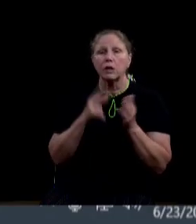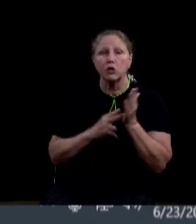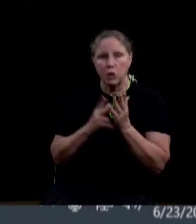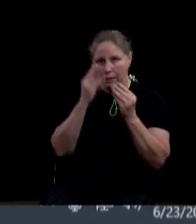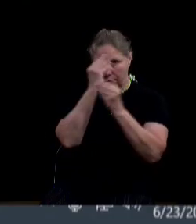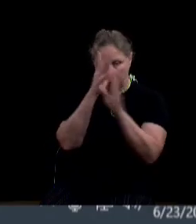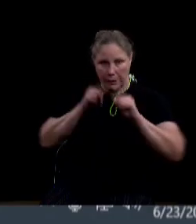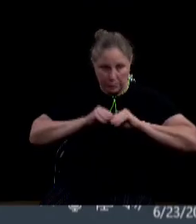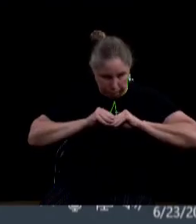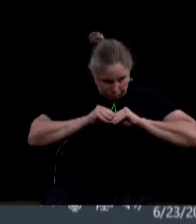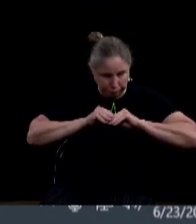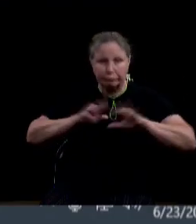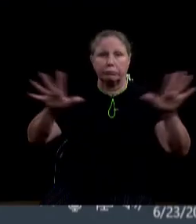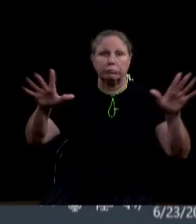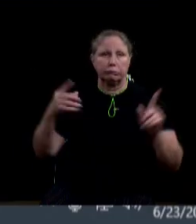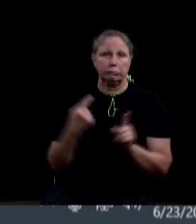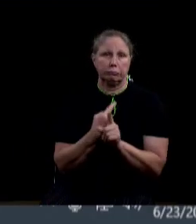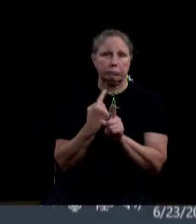well. Agreed.